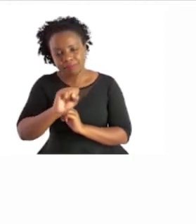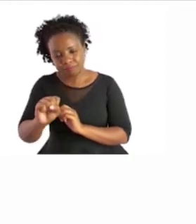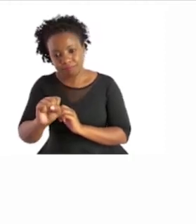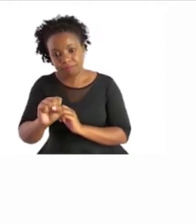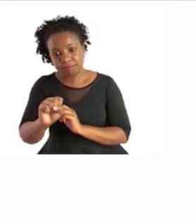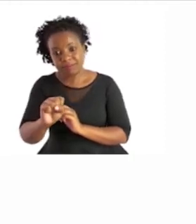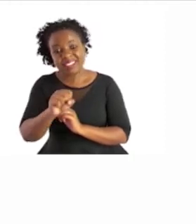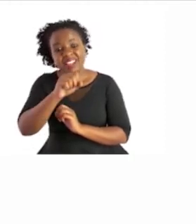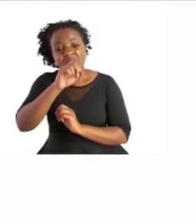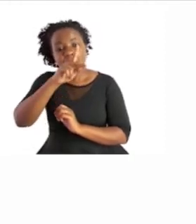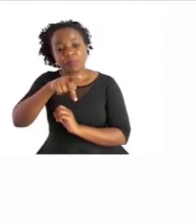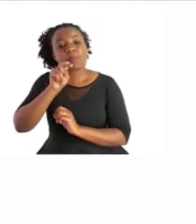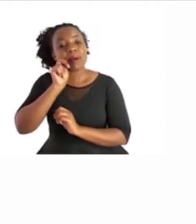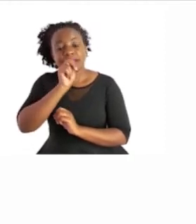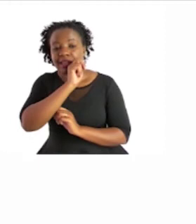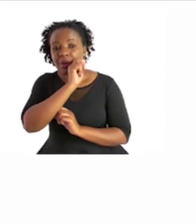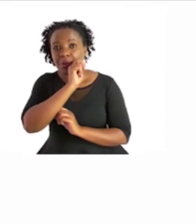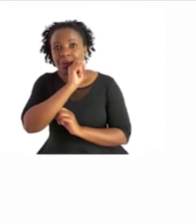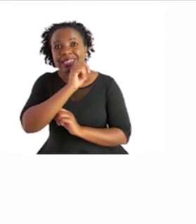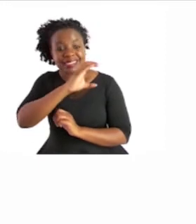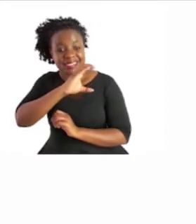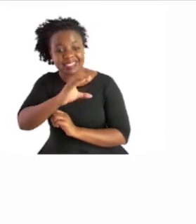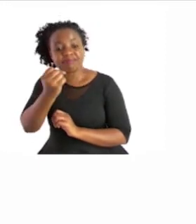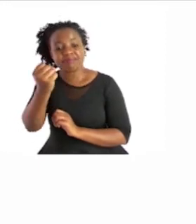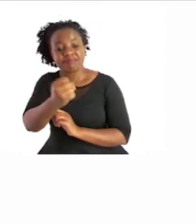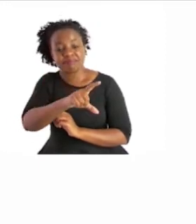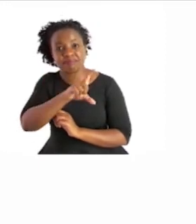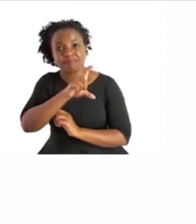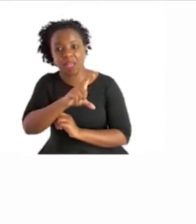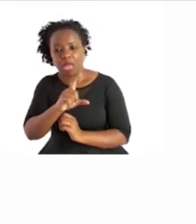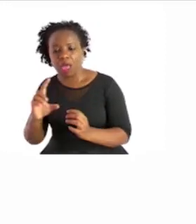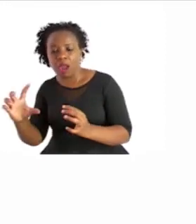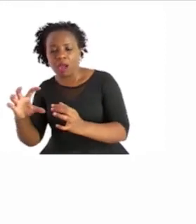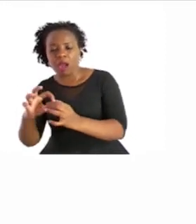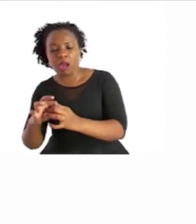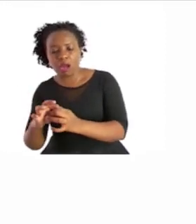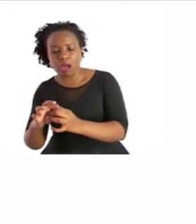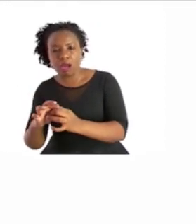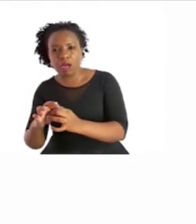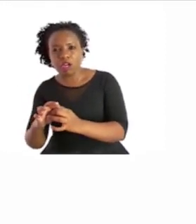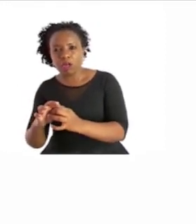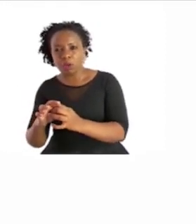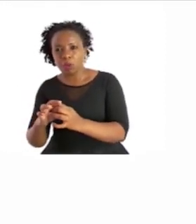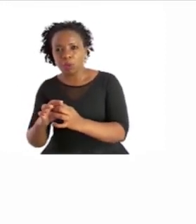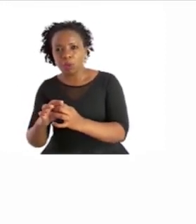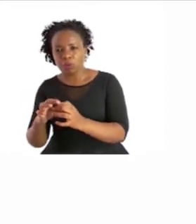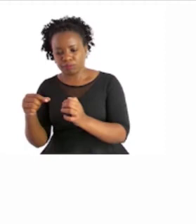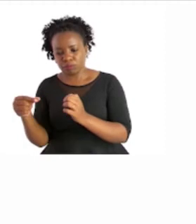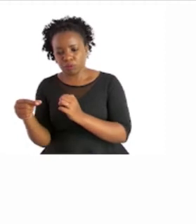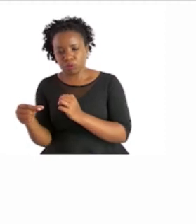Checkers is a proper noun which corresponds with G, which is